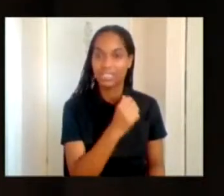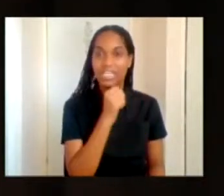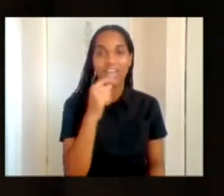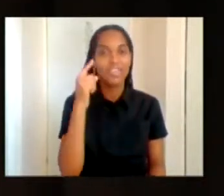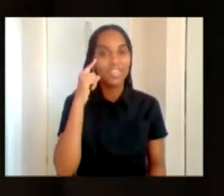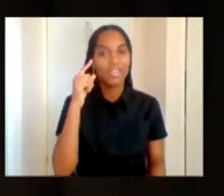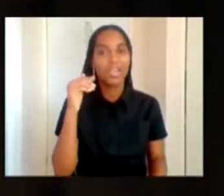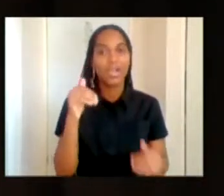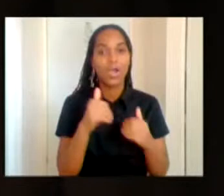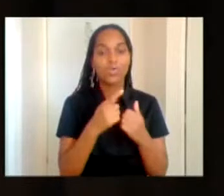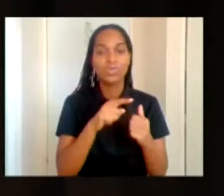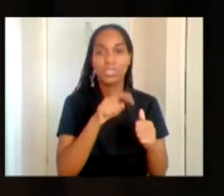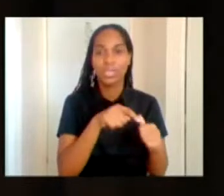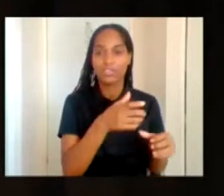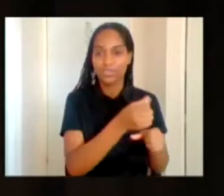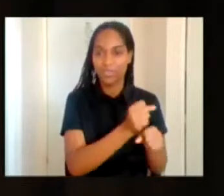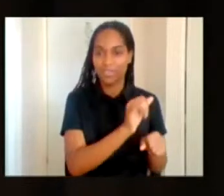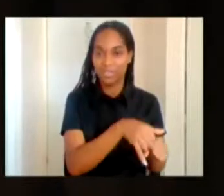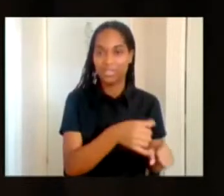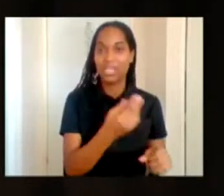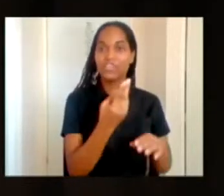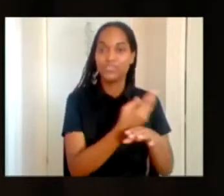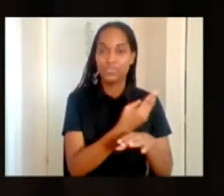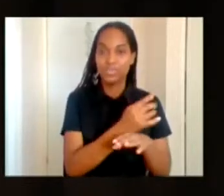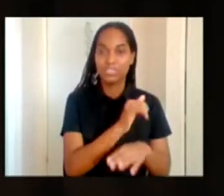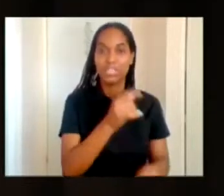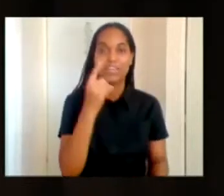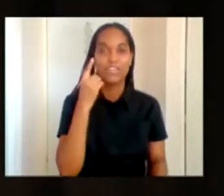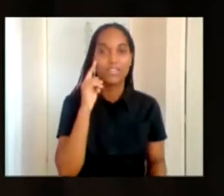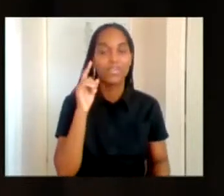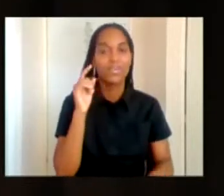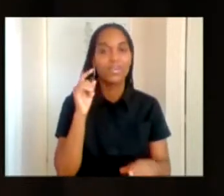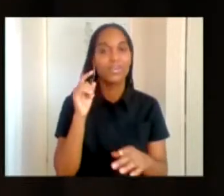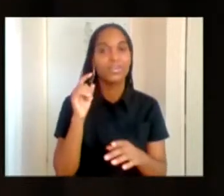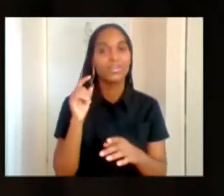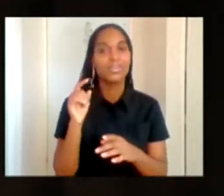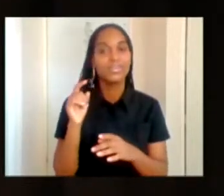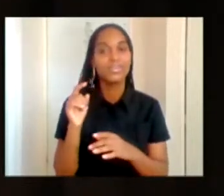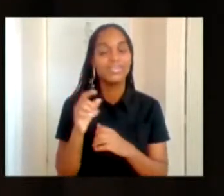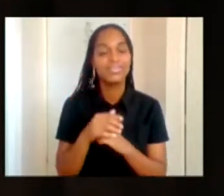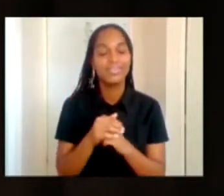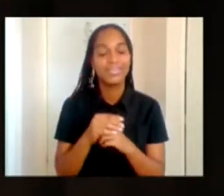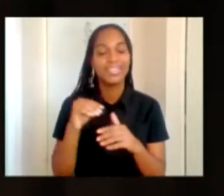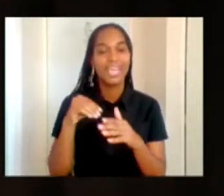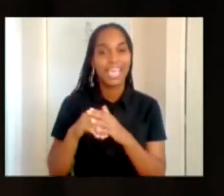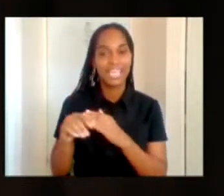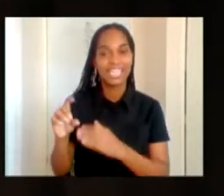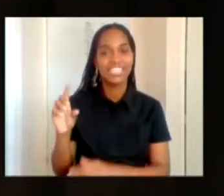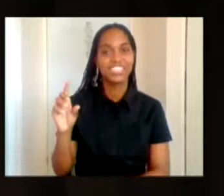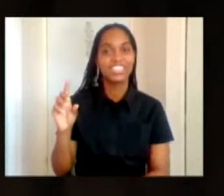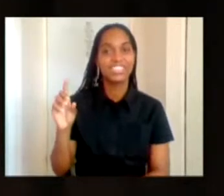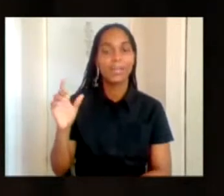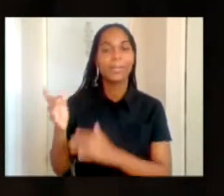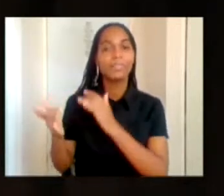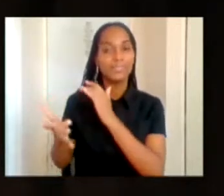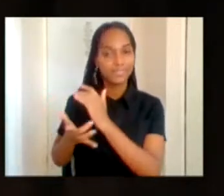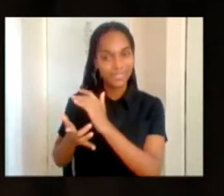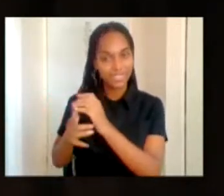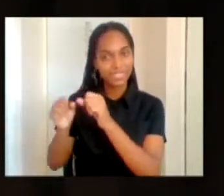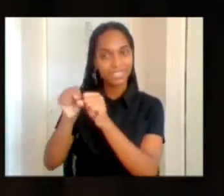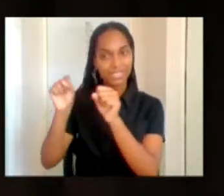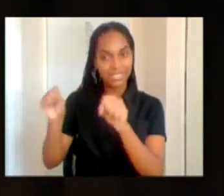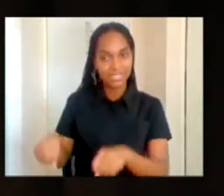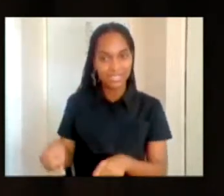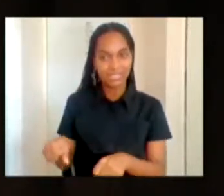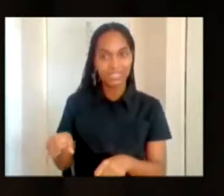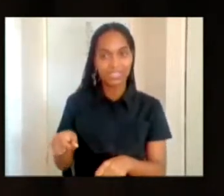the signal and then use it for AV synchronization. But, in a digital system, the physical layer you have heard